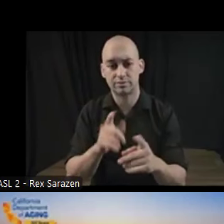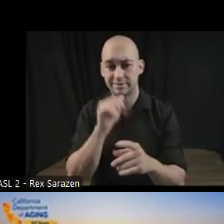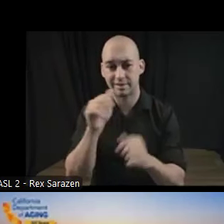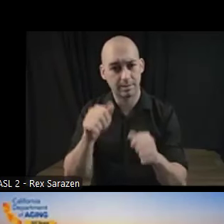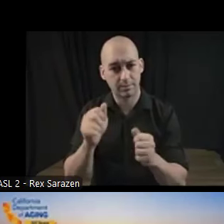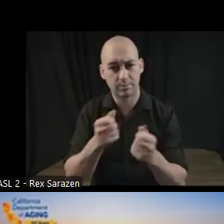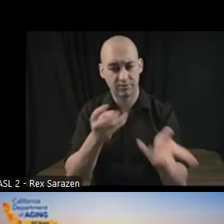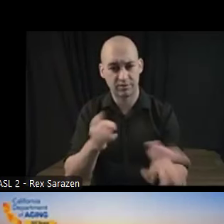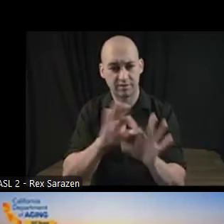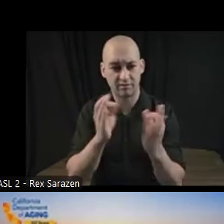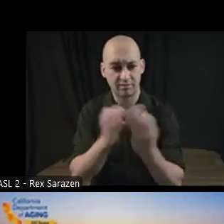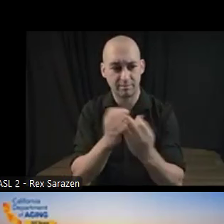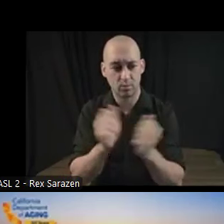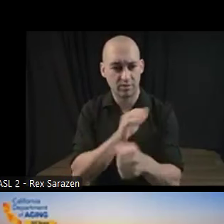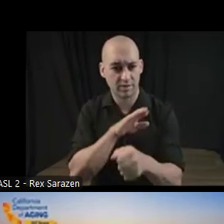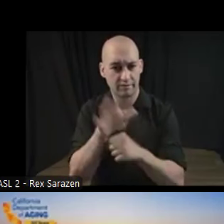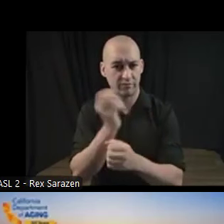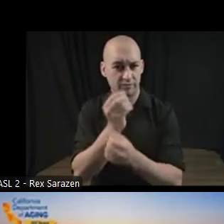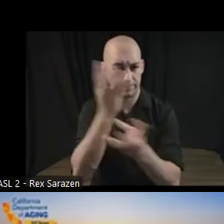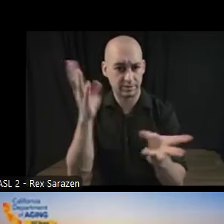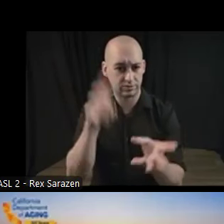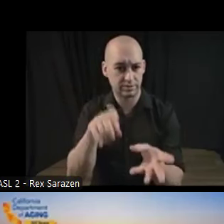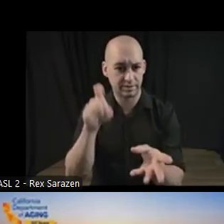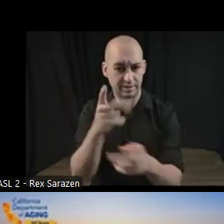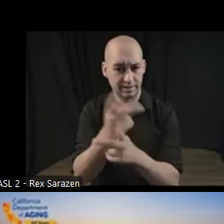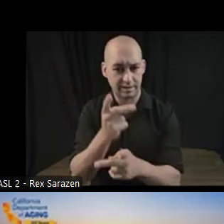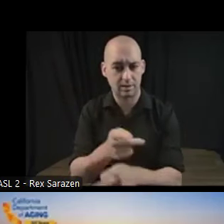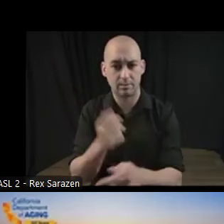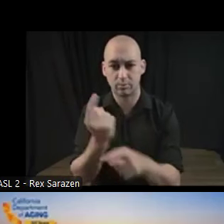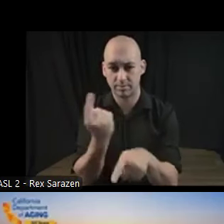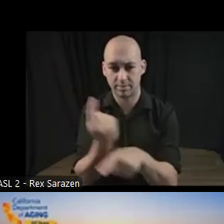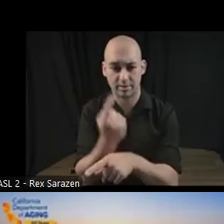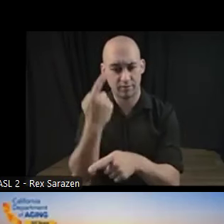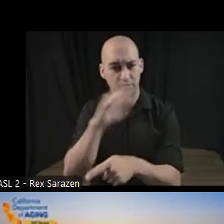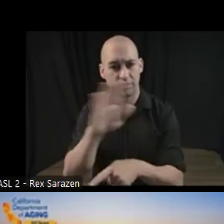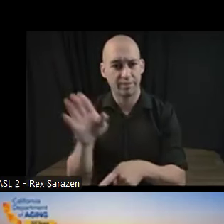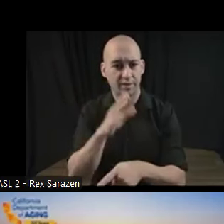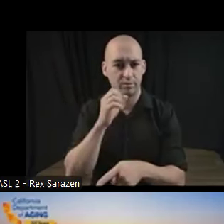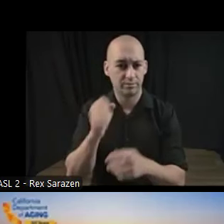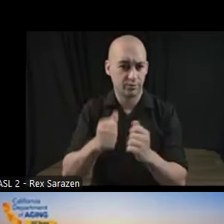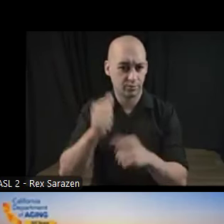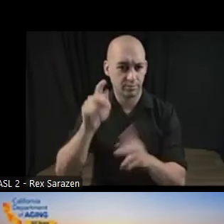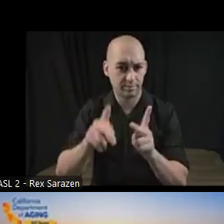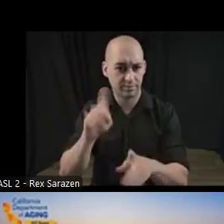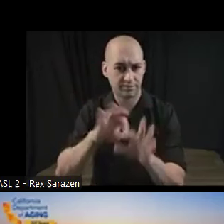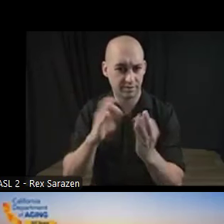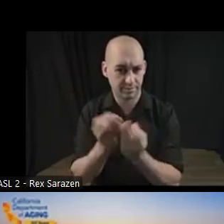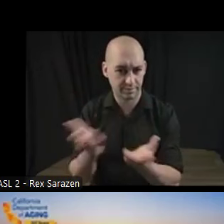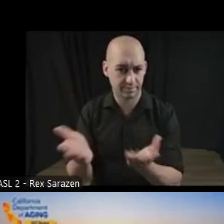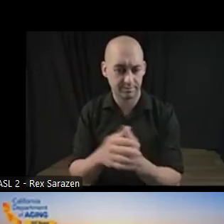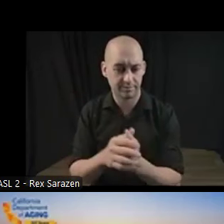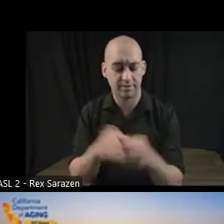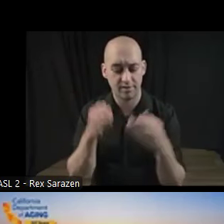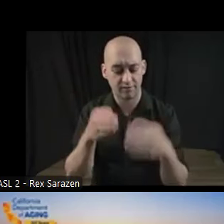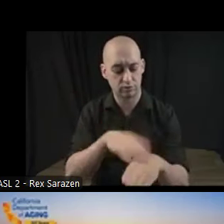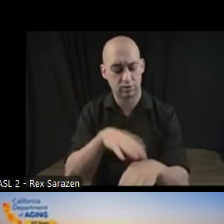kind of information they need to care properly for their loved ones. So I think a focus on primary care providers would